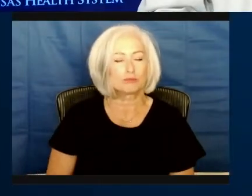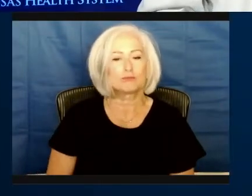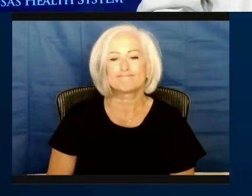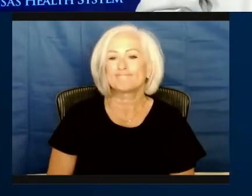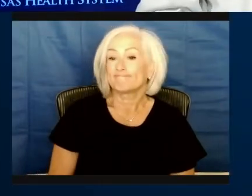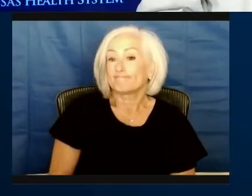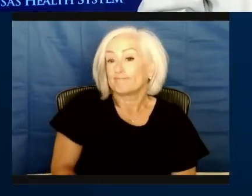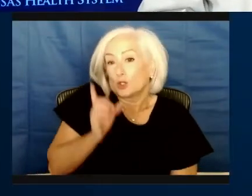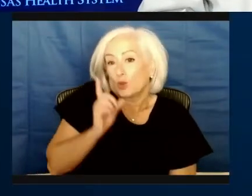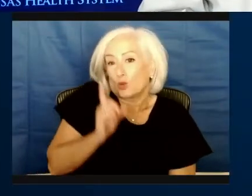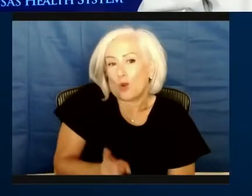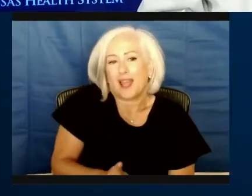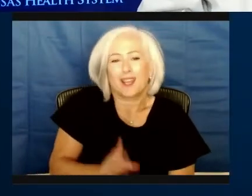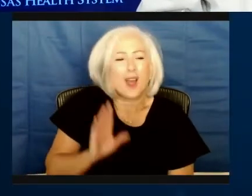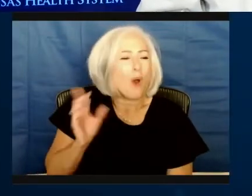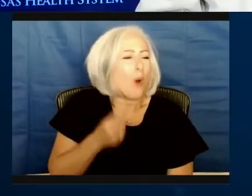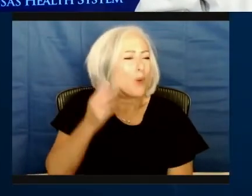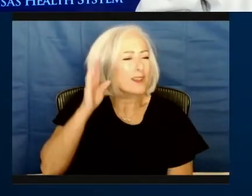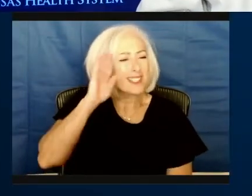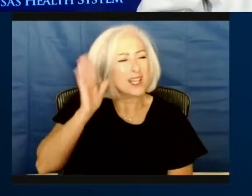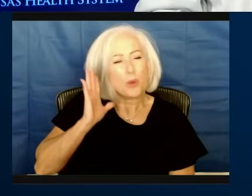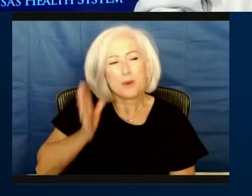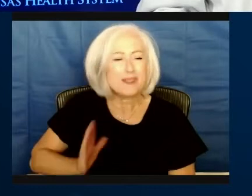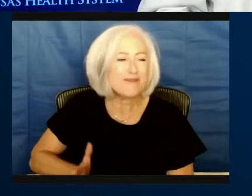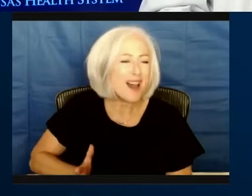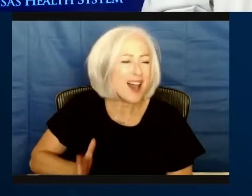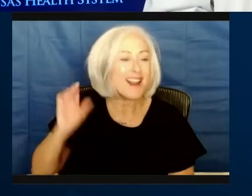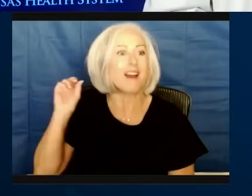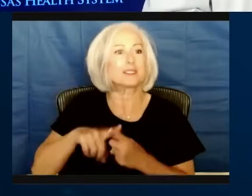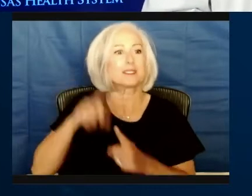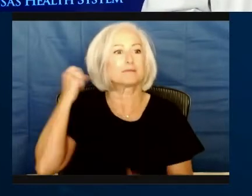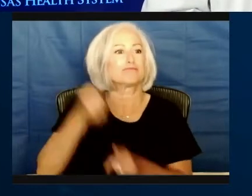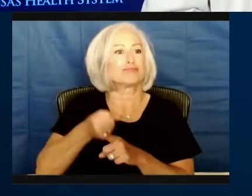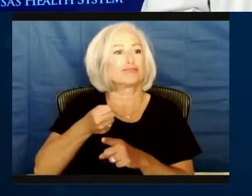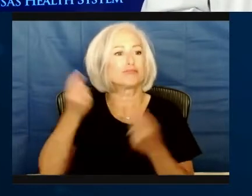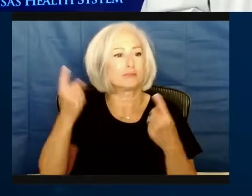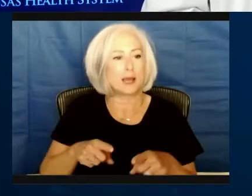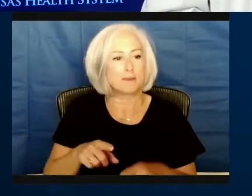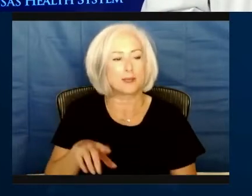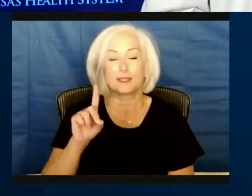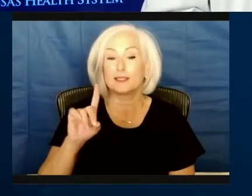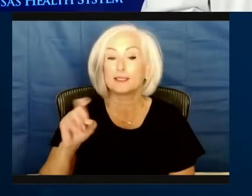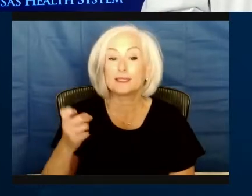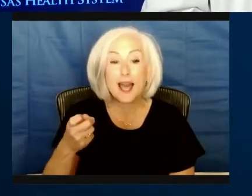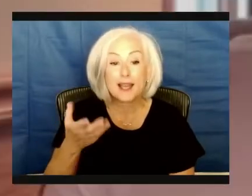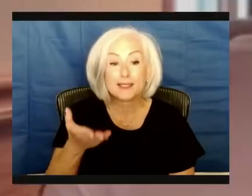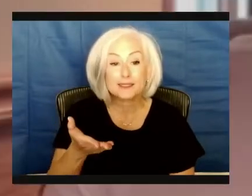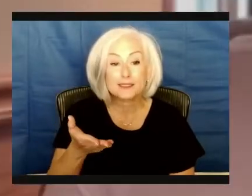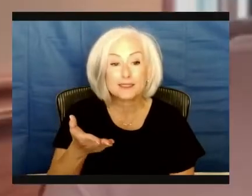think you're going to be okay right up to the time you're not. Dax? Yeah. Yeah, I would say just